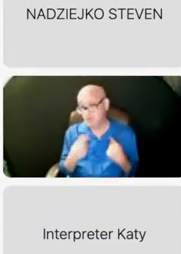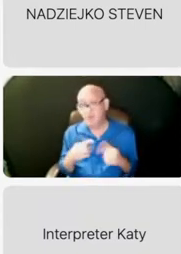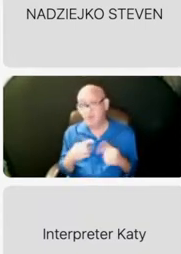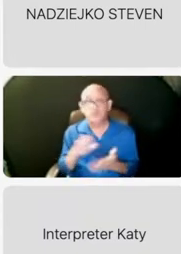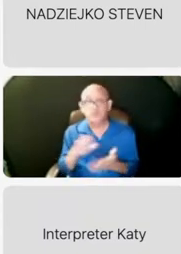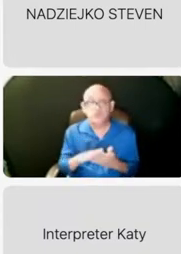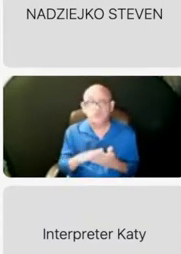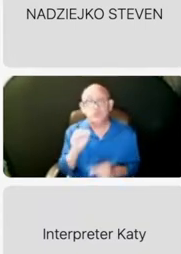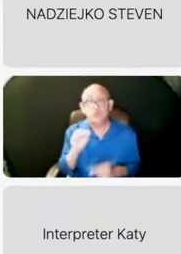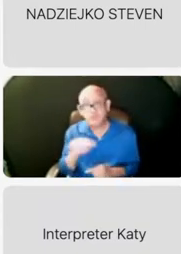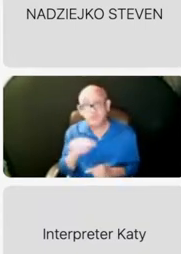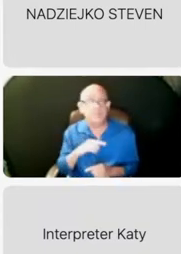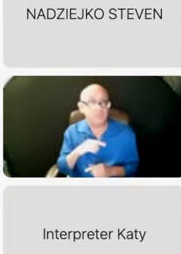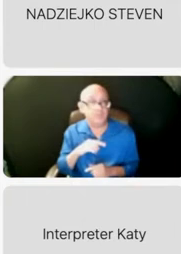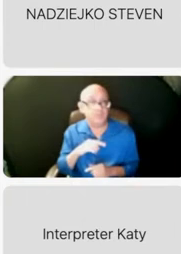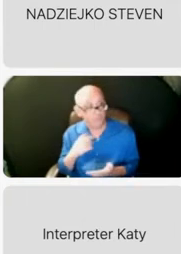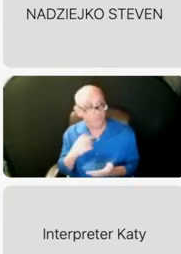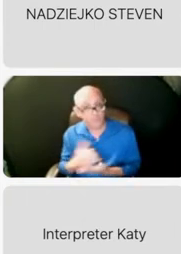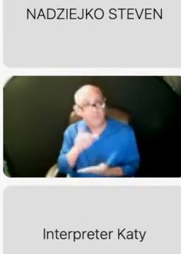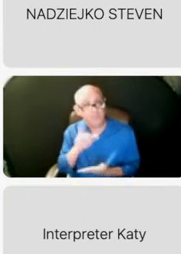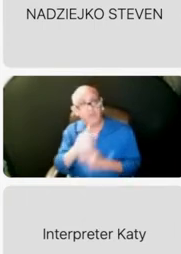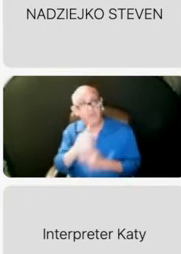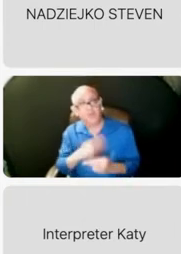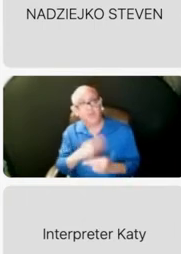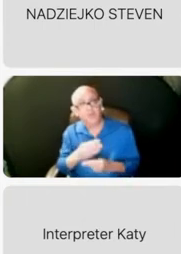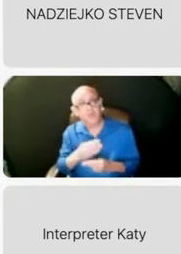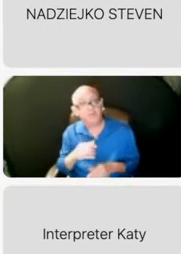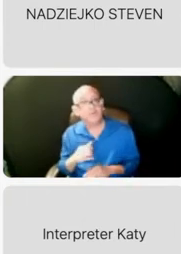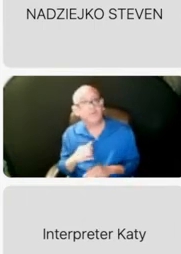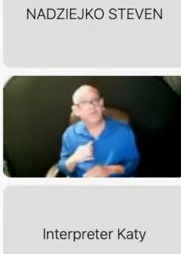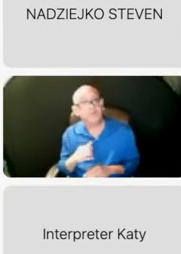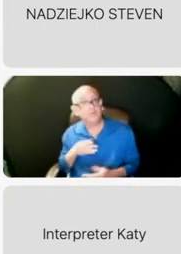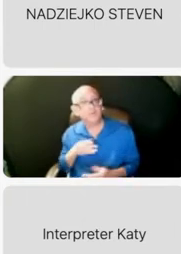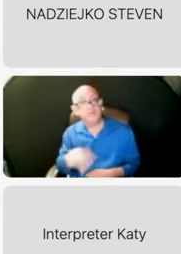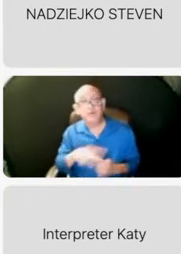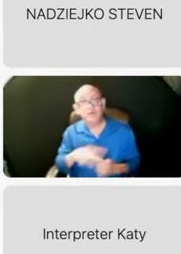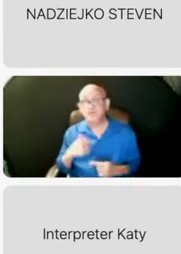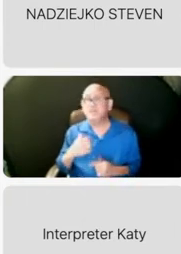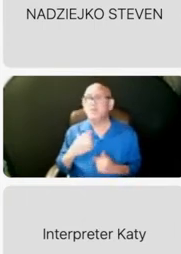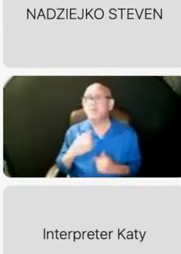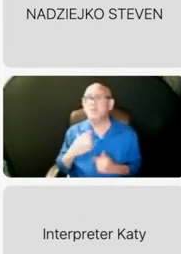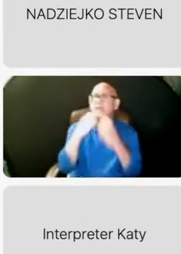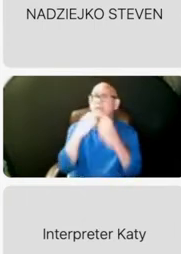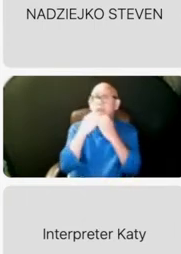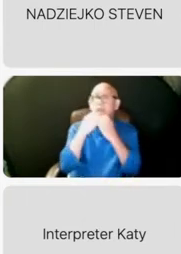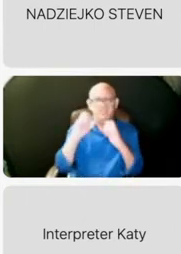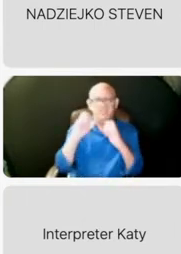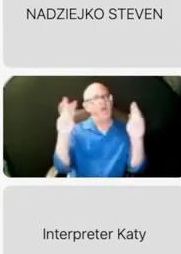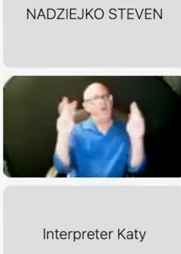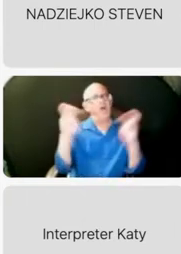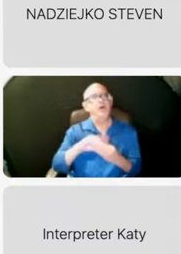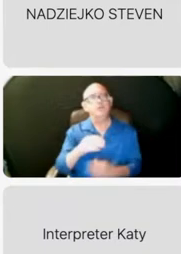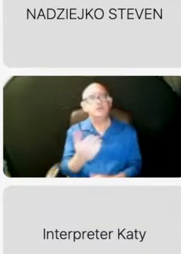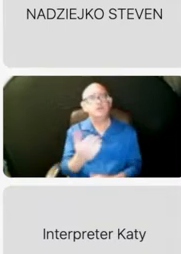to be treated your motto is cj usd cares so i'm asking you guys to prove it